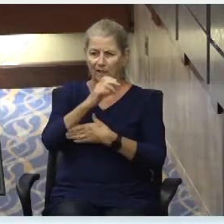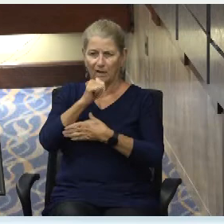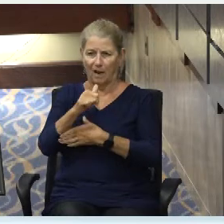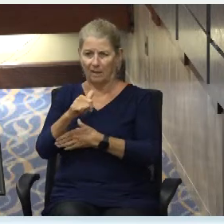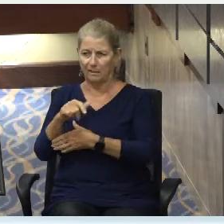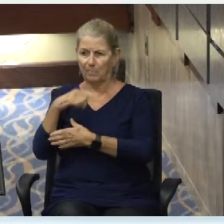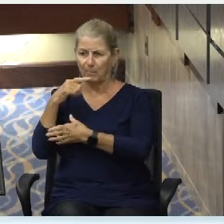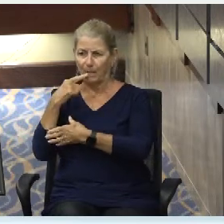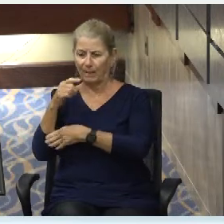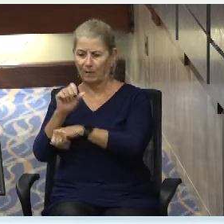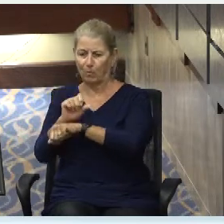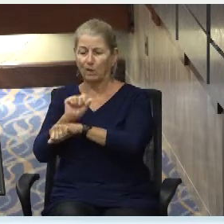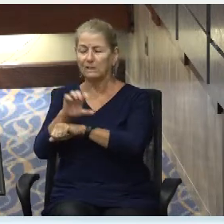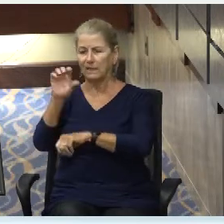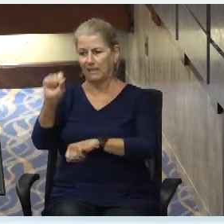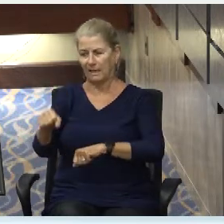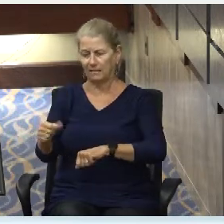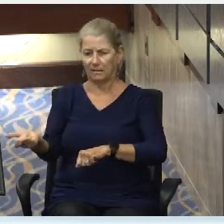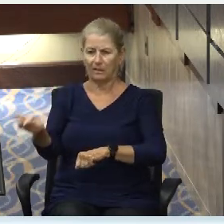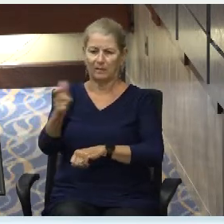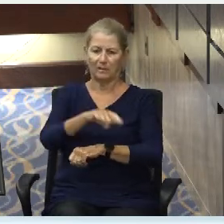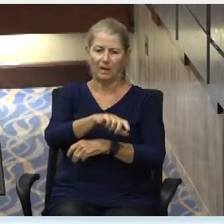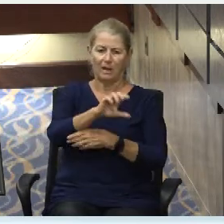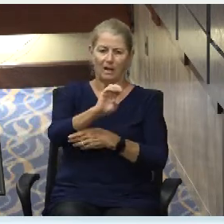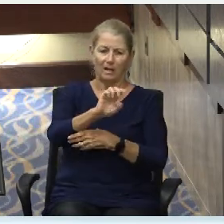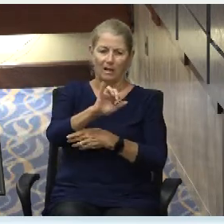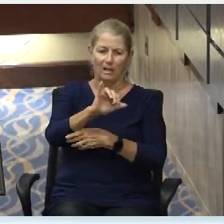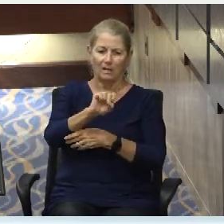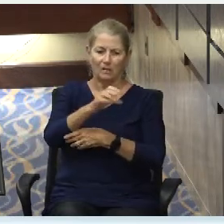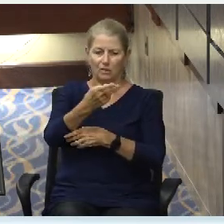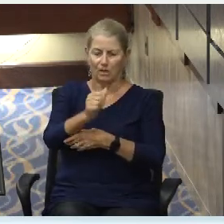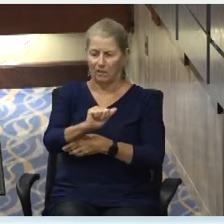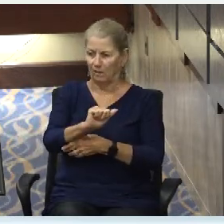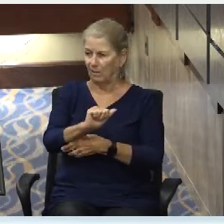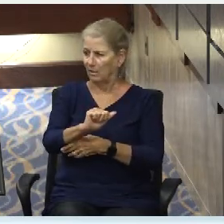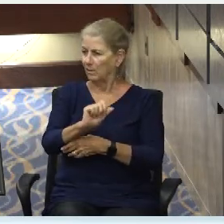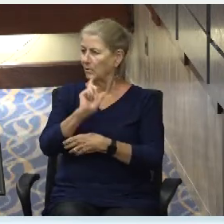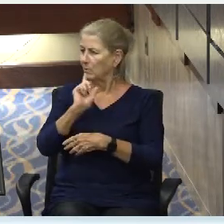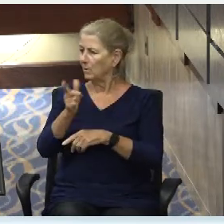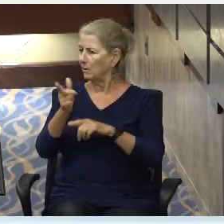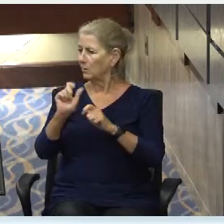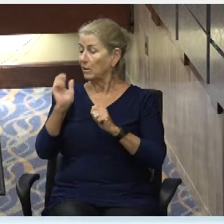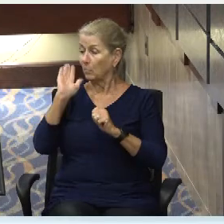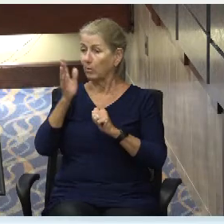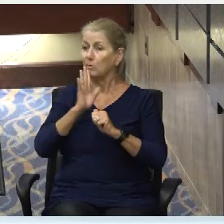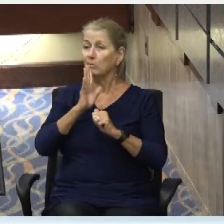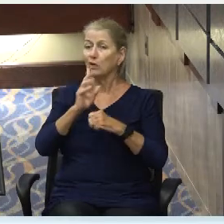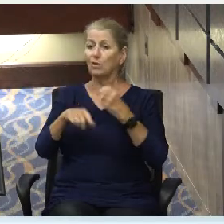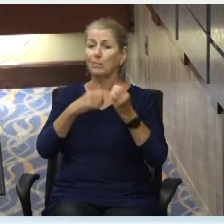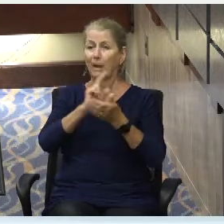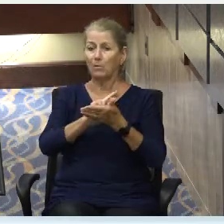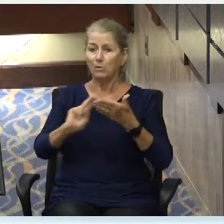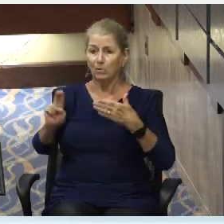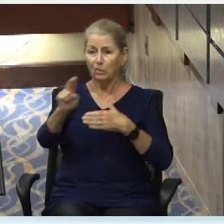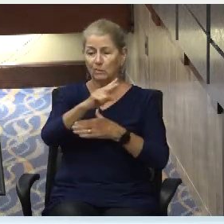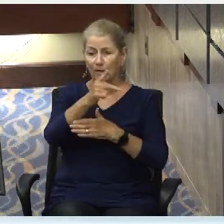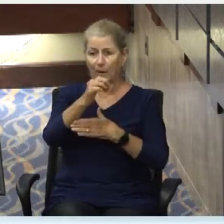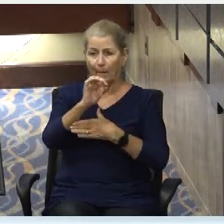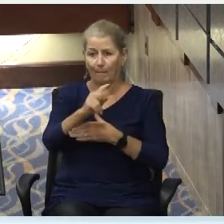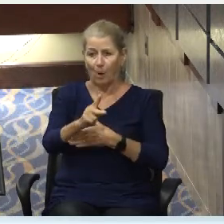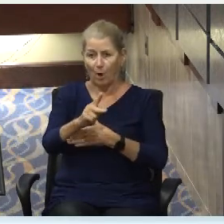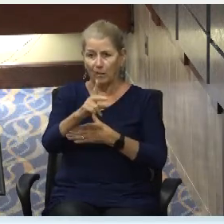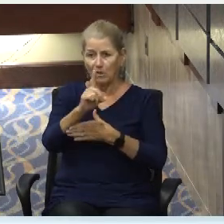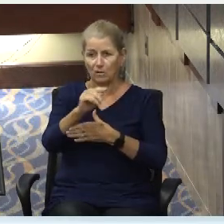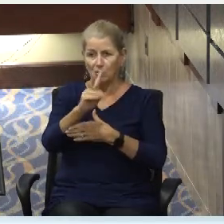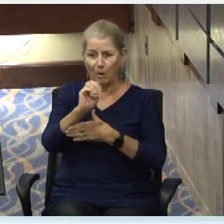is. I'll pass it over to Lisa. All right. Lisa, are you going to talk about University Parks Drive? The whole